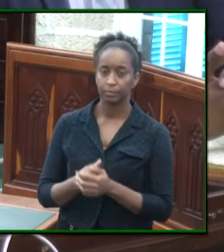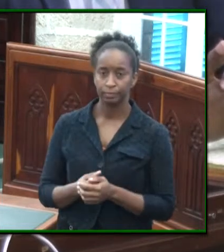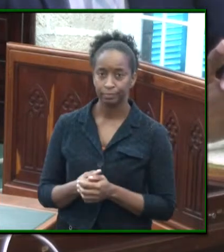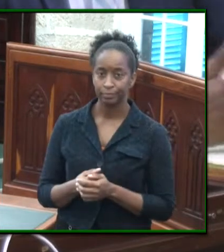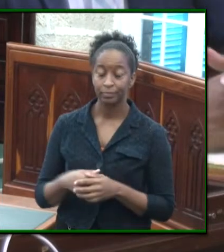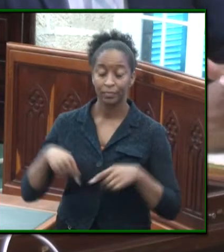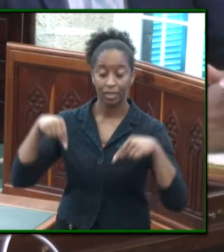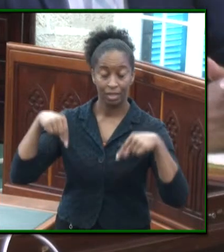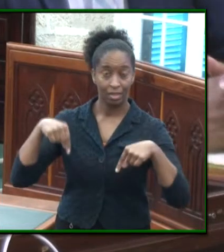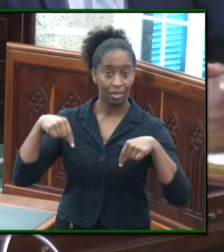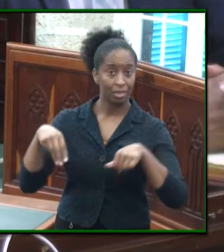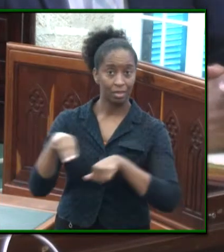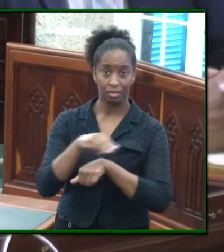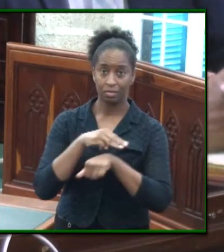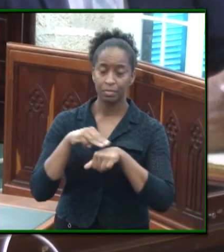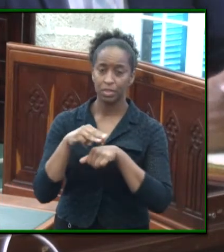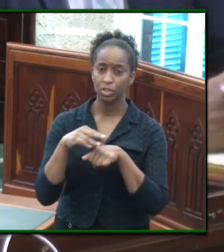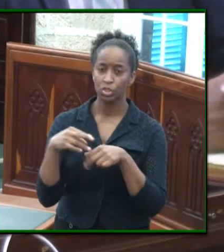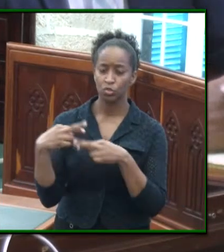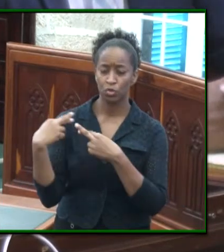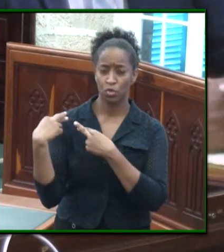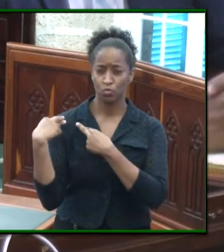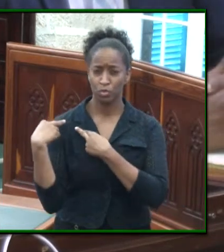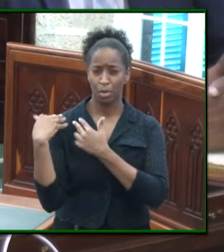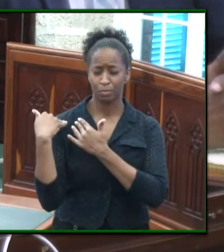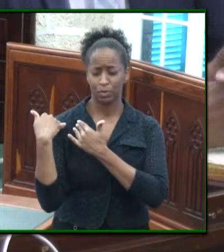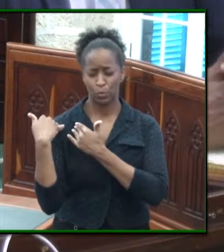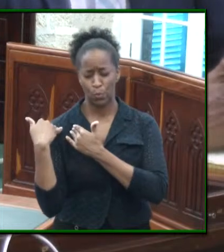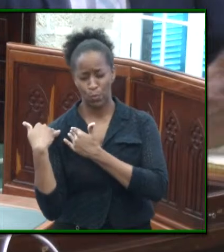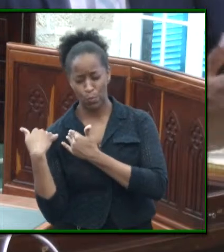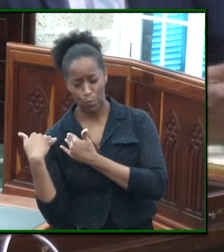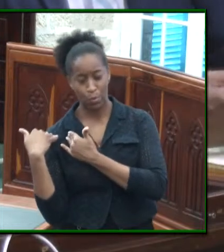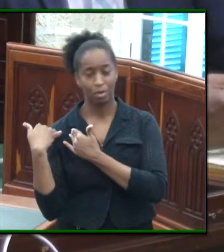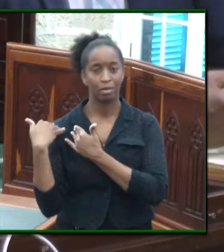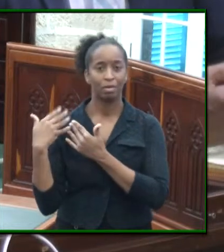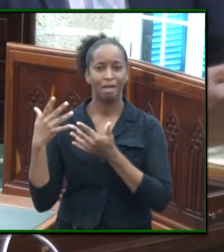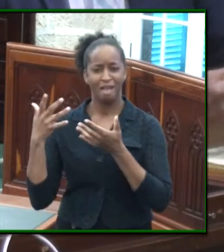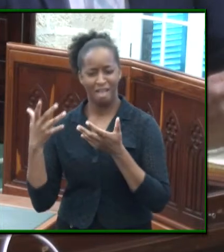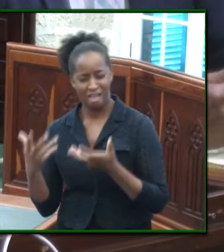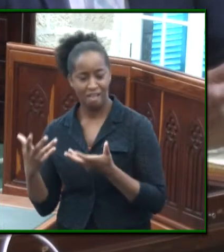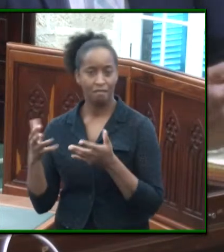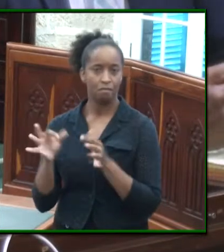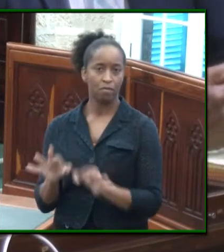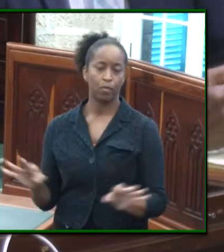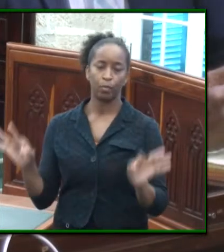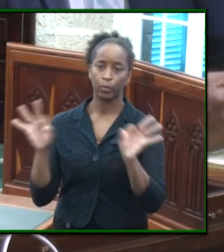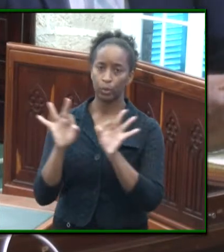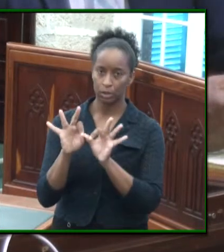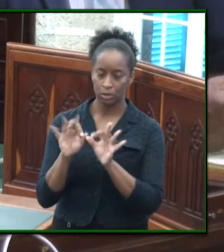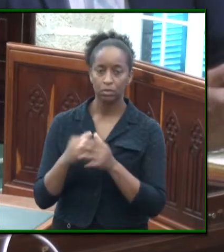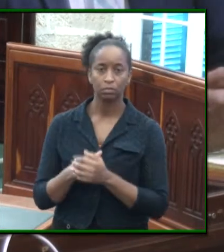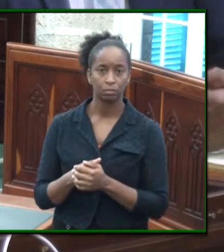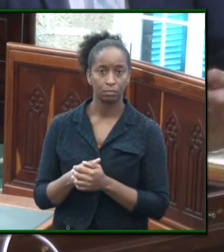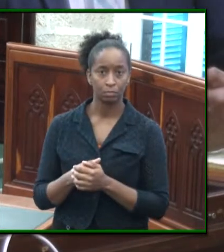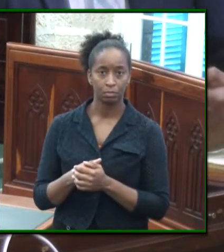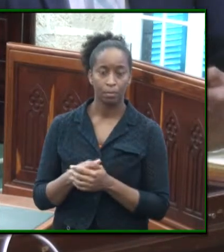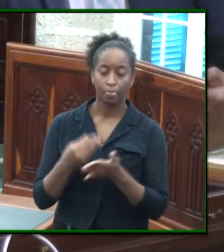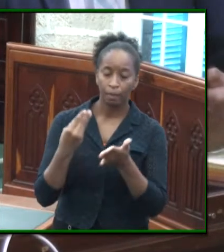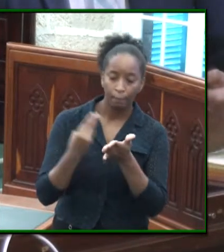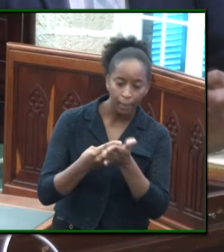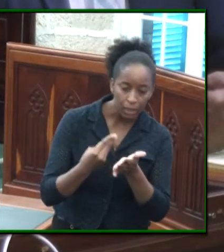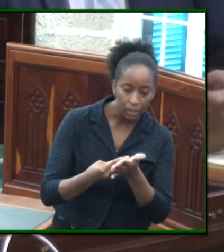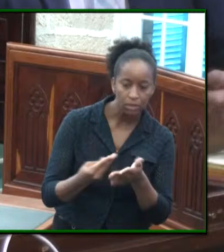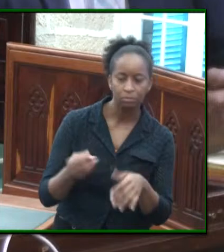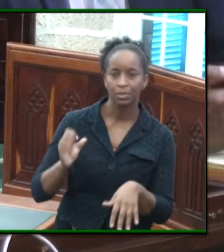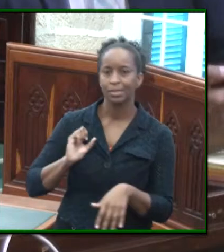with the resources to discharge that solemn responsibility. And I can say without fear of contradiction that we shall do